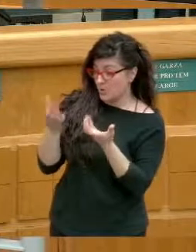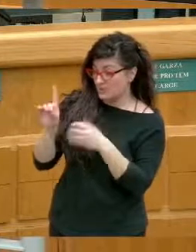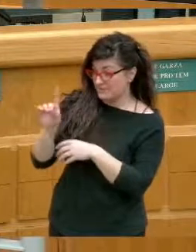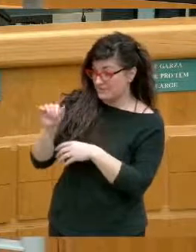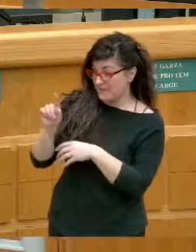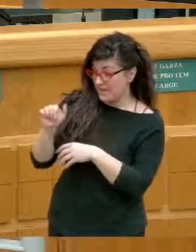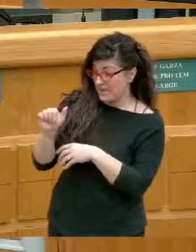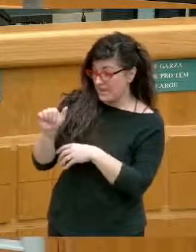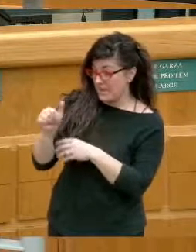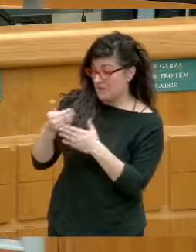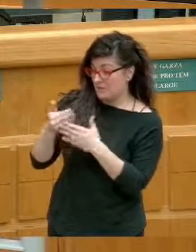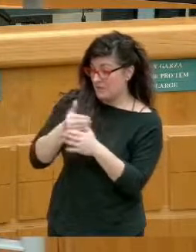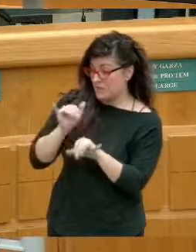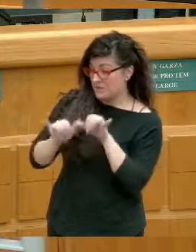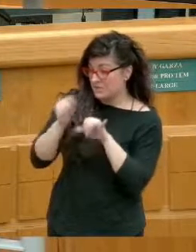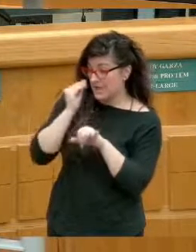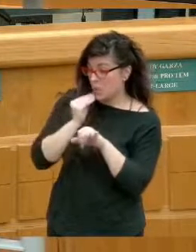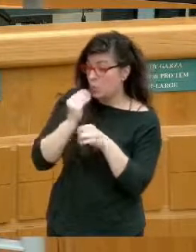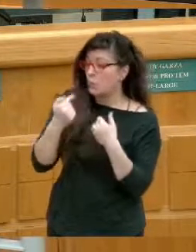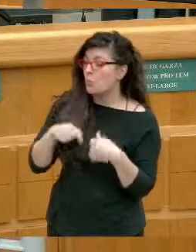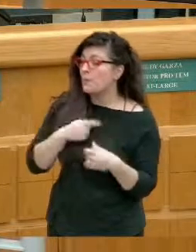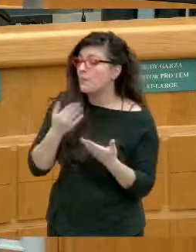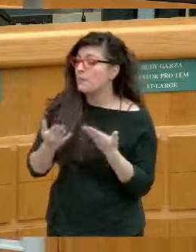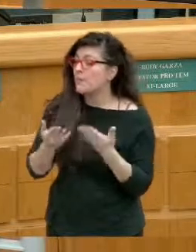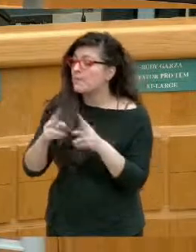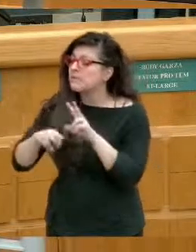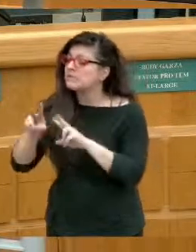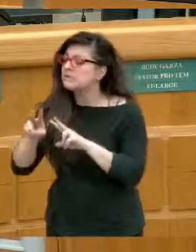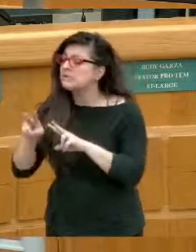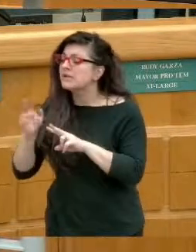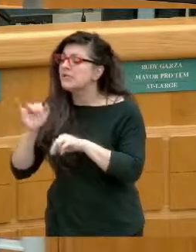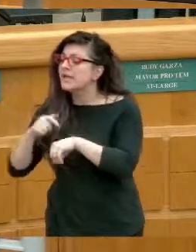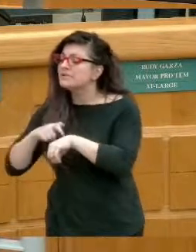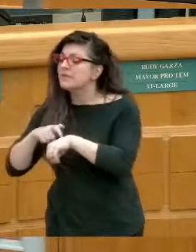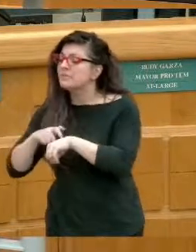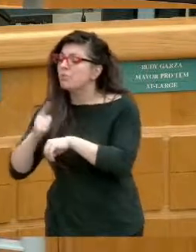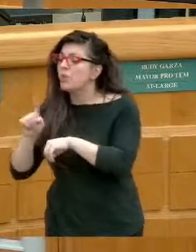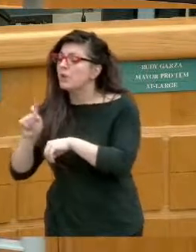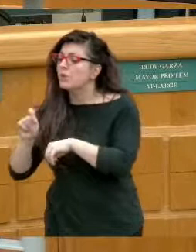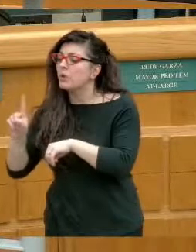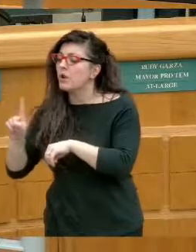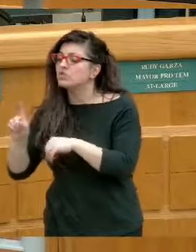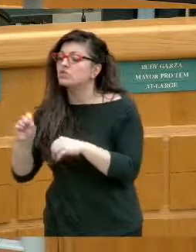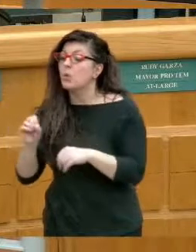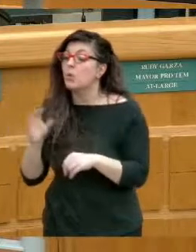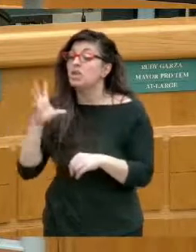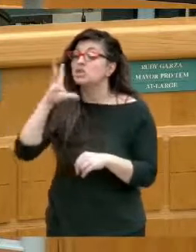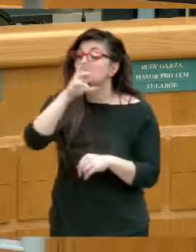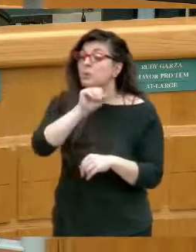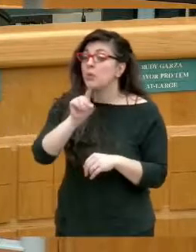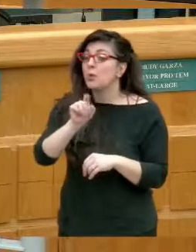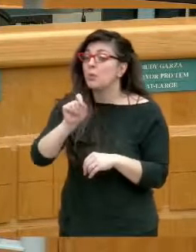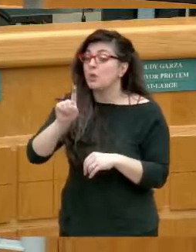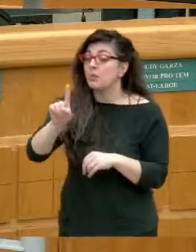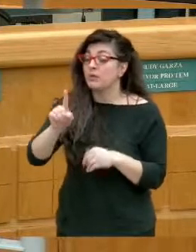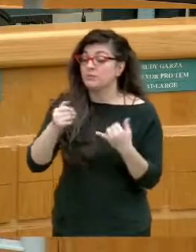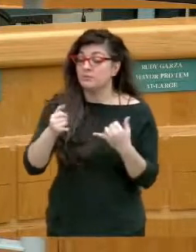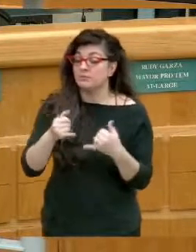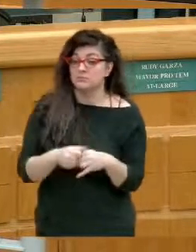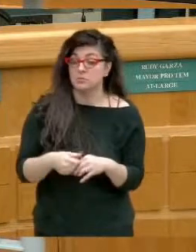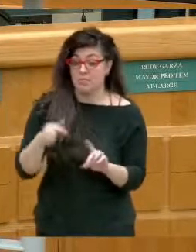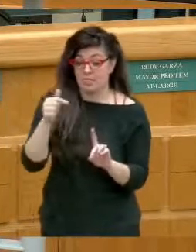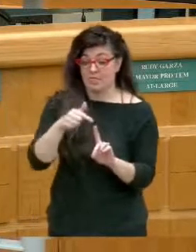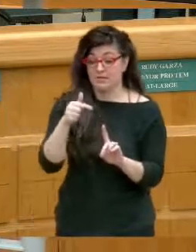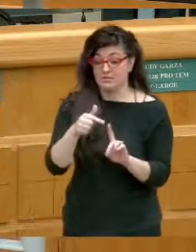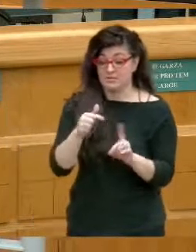in a 1.1 sort of area. So it's assuming that 1.1 goes forward. Now, this is parameterized off of Easter.